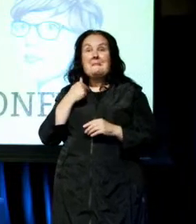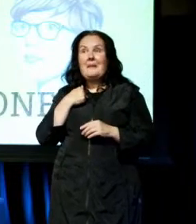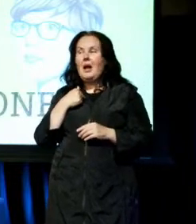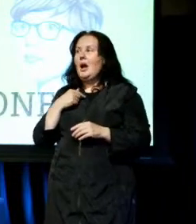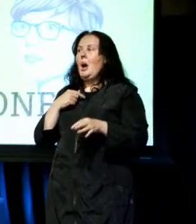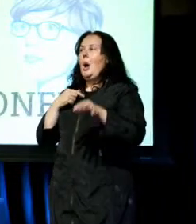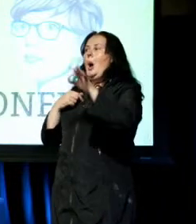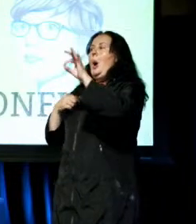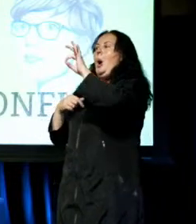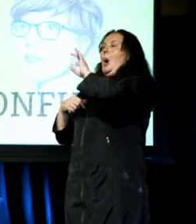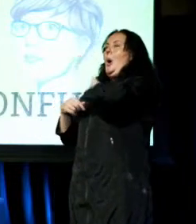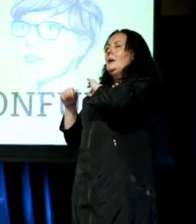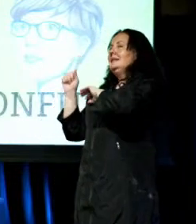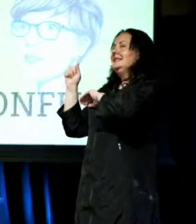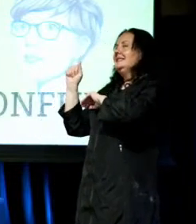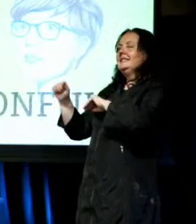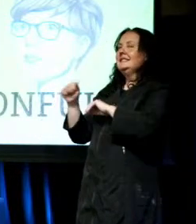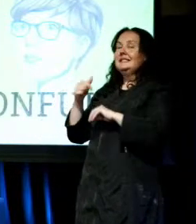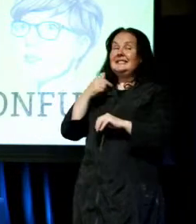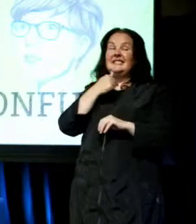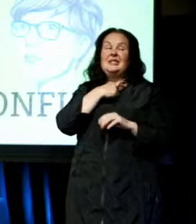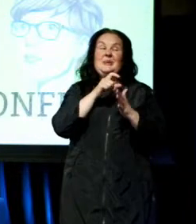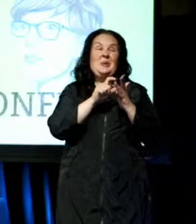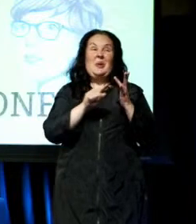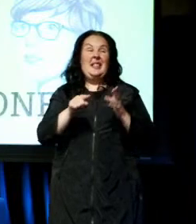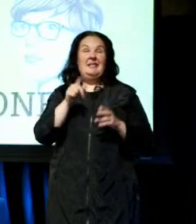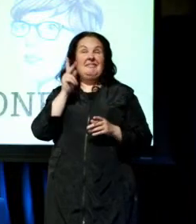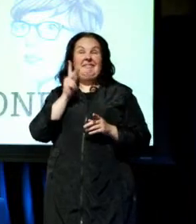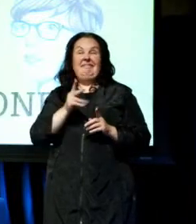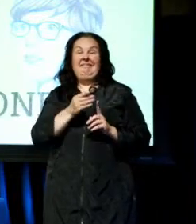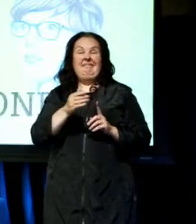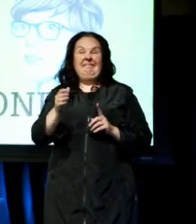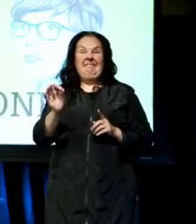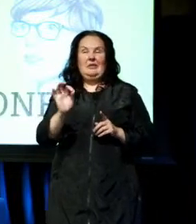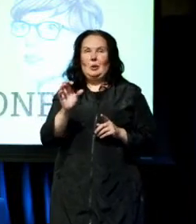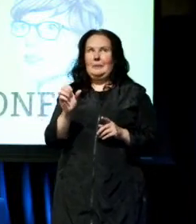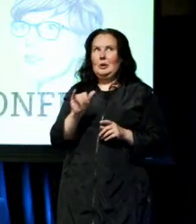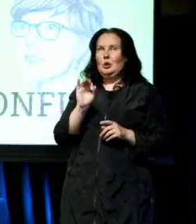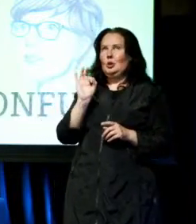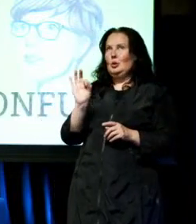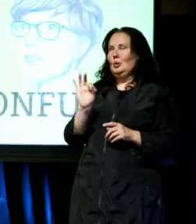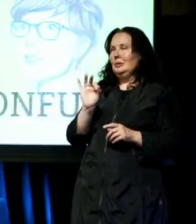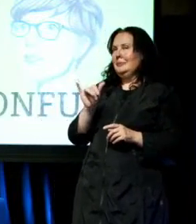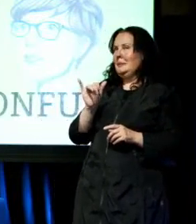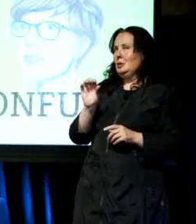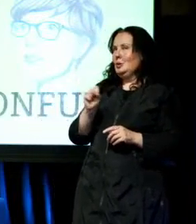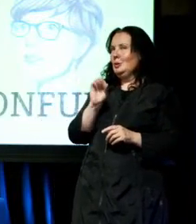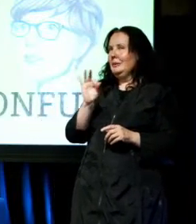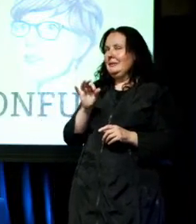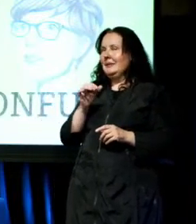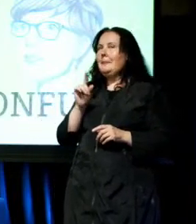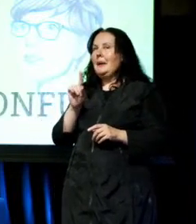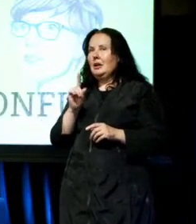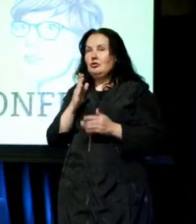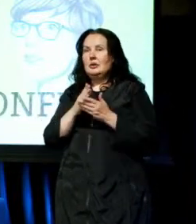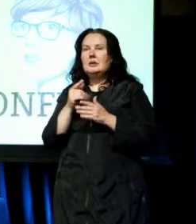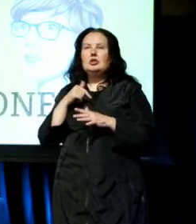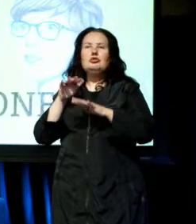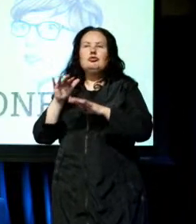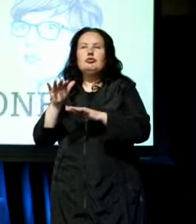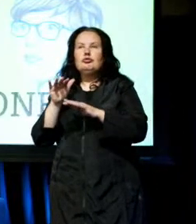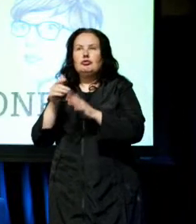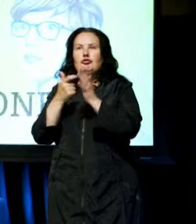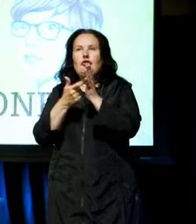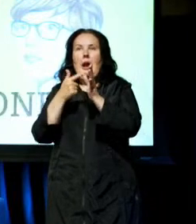Oh, yeah. I don't do that anymore. Yeah. I probably shouldn't have done it. No. But it was a rap about being chronically